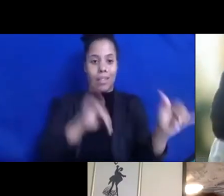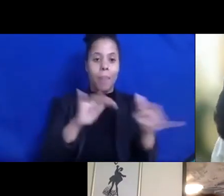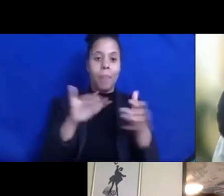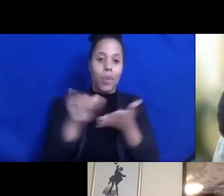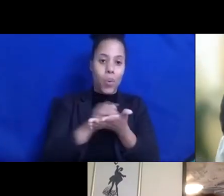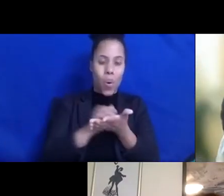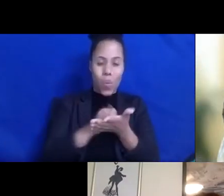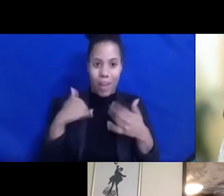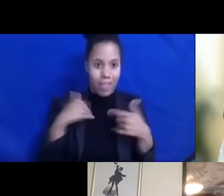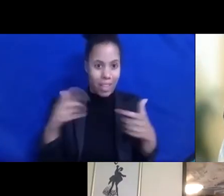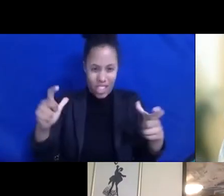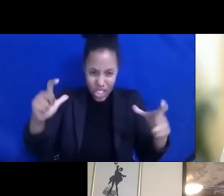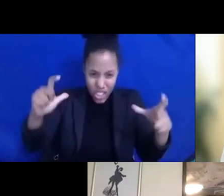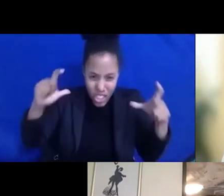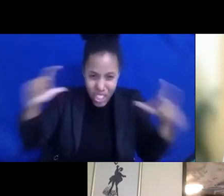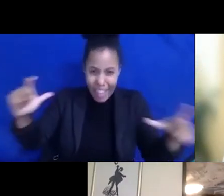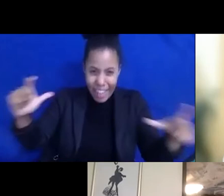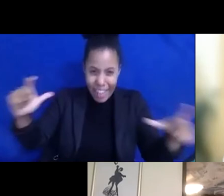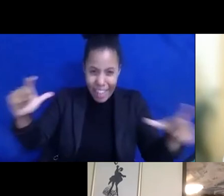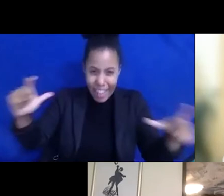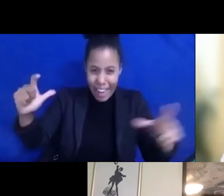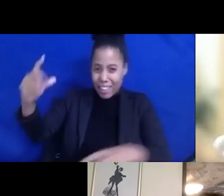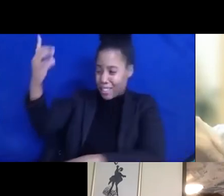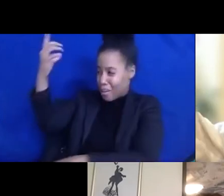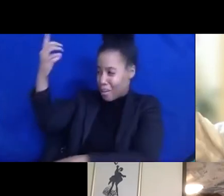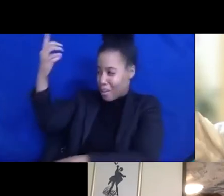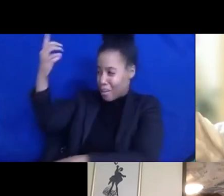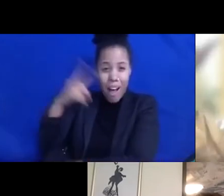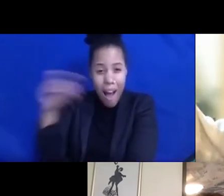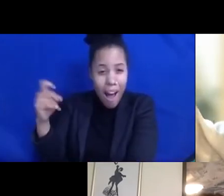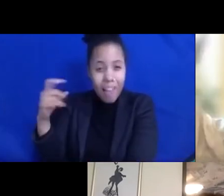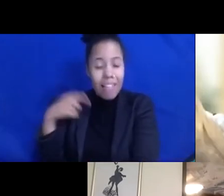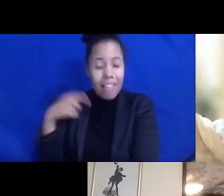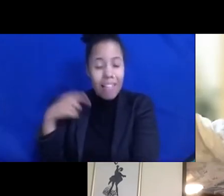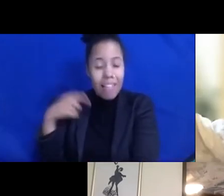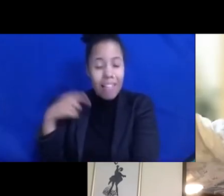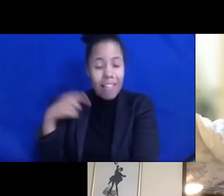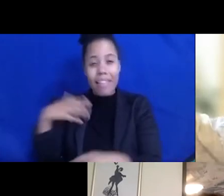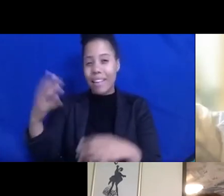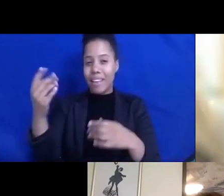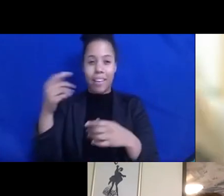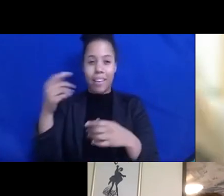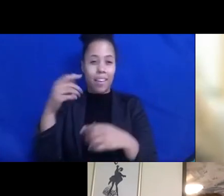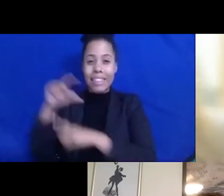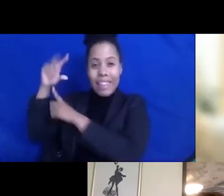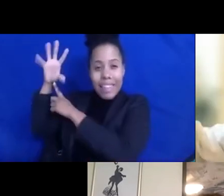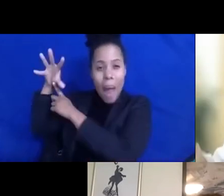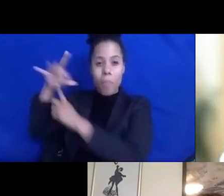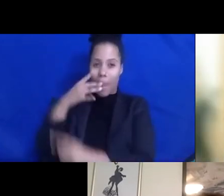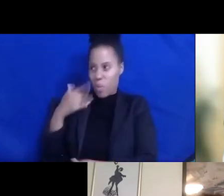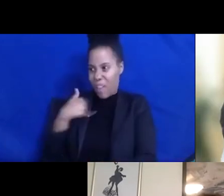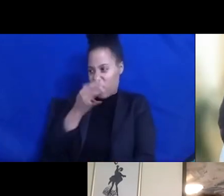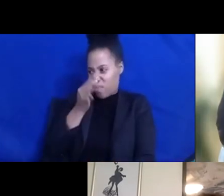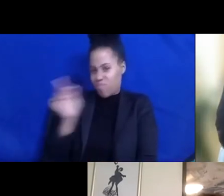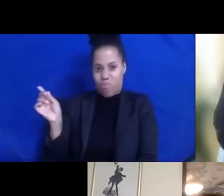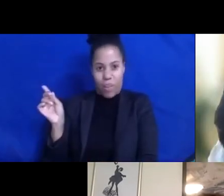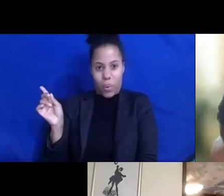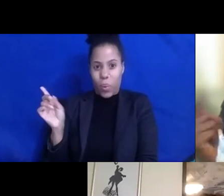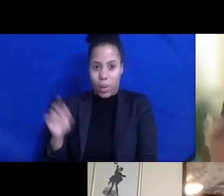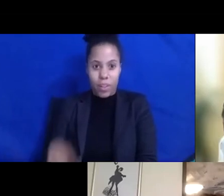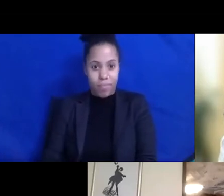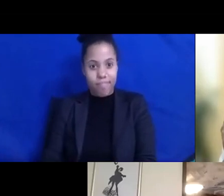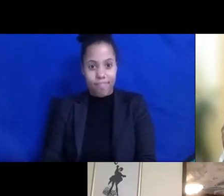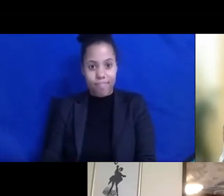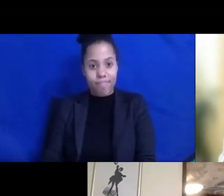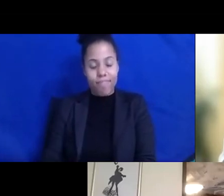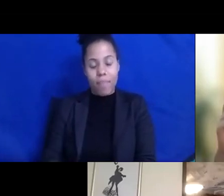gigantic, enormous, ugly police camera lights, just like I have one like over down the corner, basically. That's right. And it